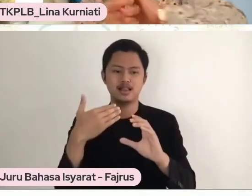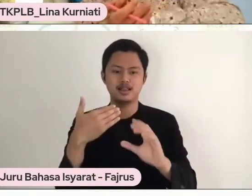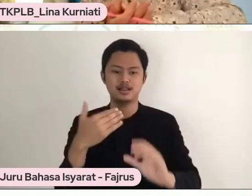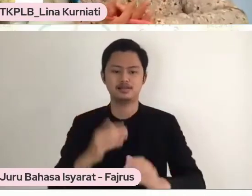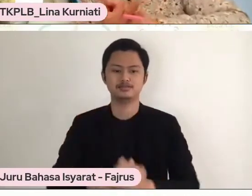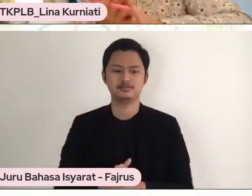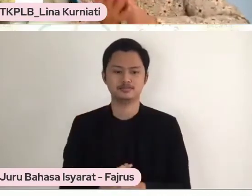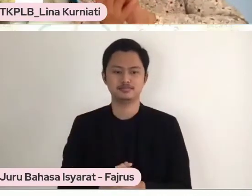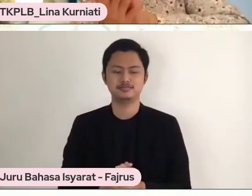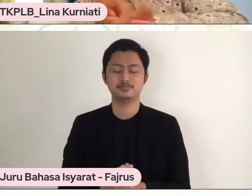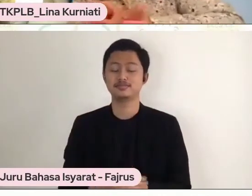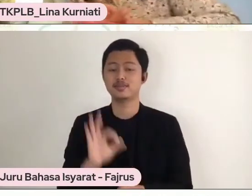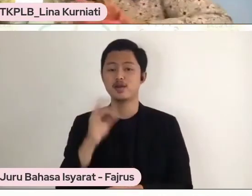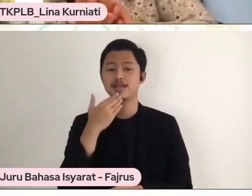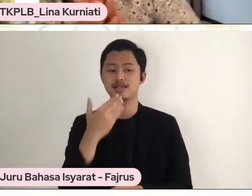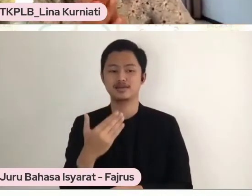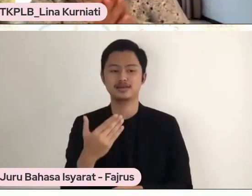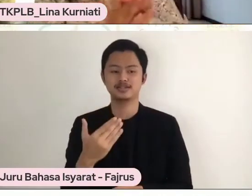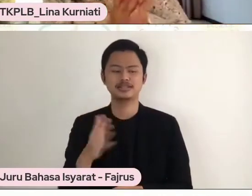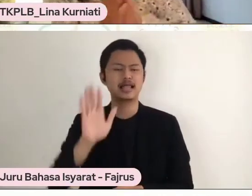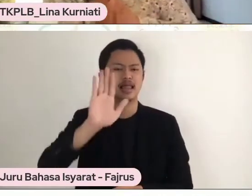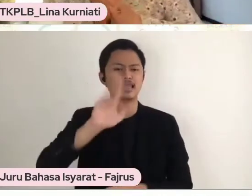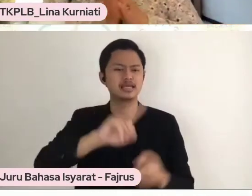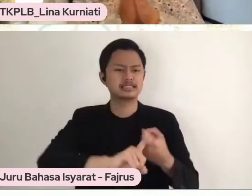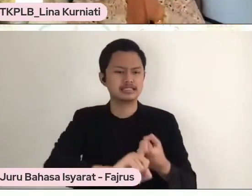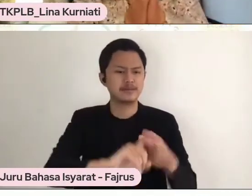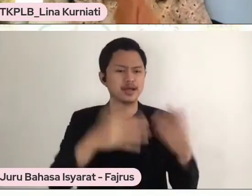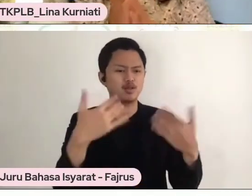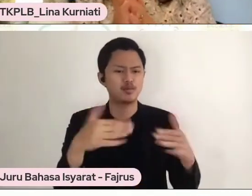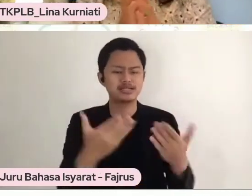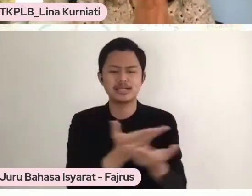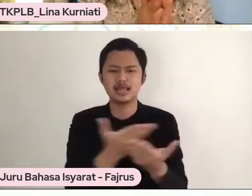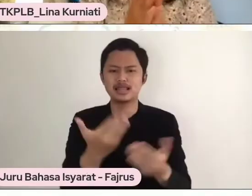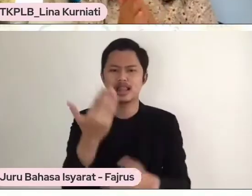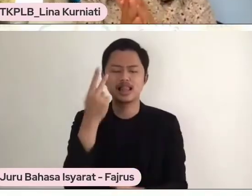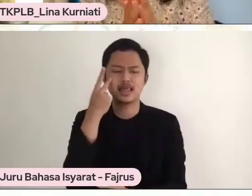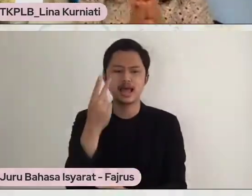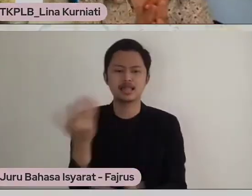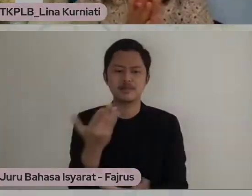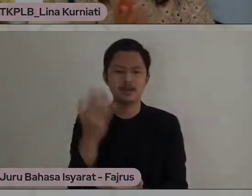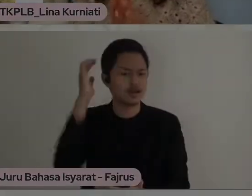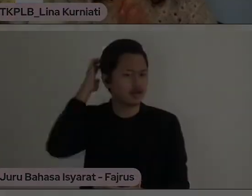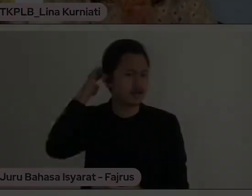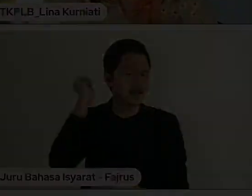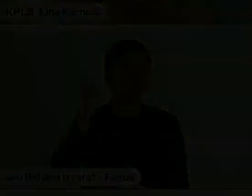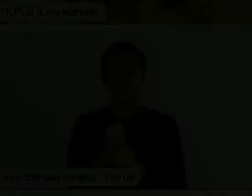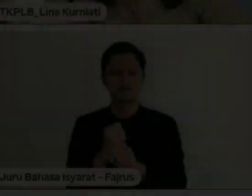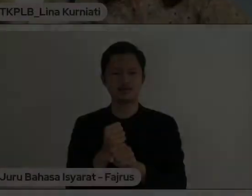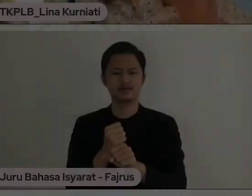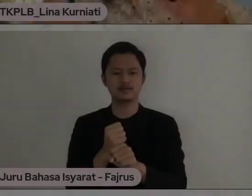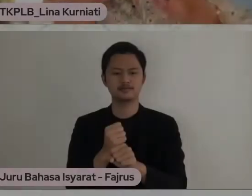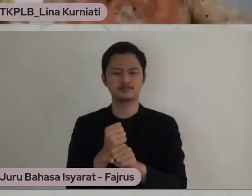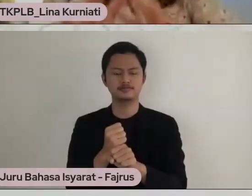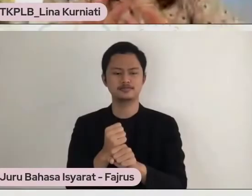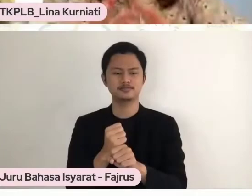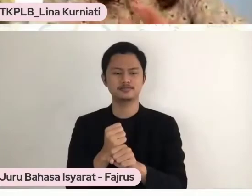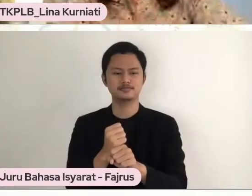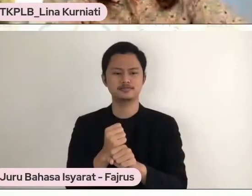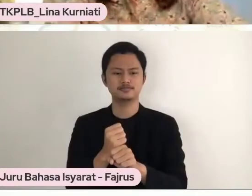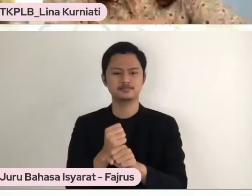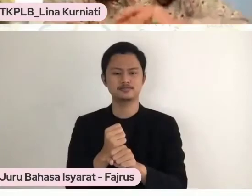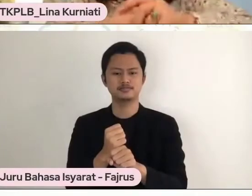Okay, thank you. Ya, nanti sahabat luar biasa bisa lihat di tautan materi ya nanti. There are